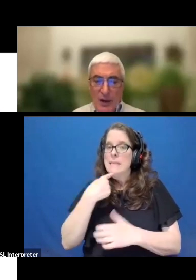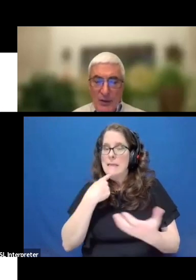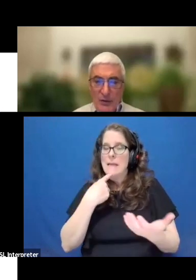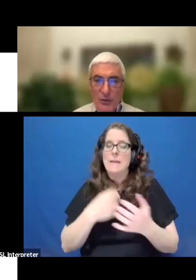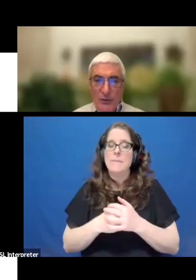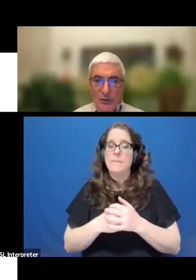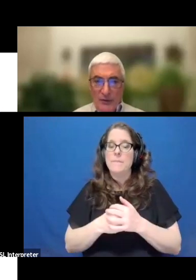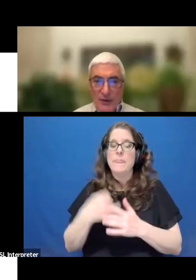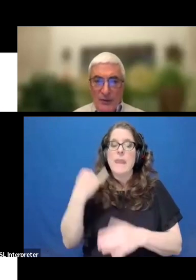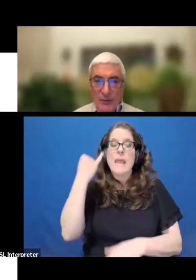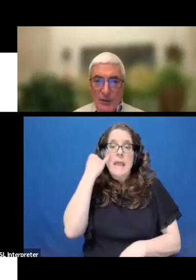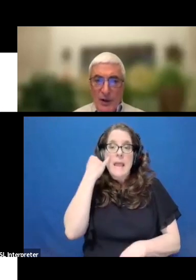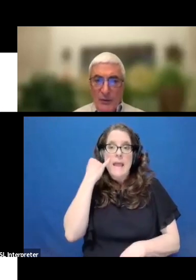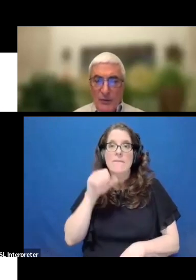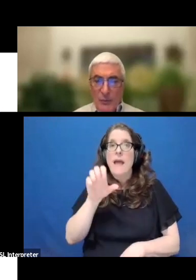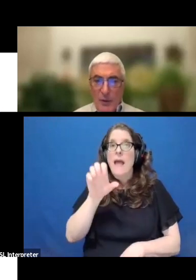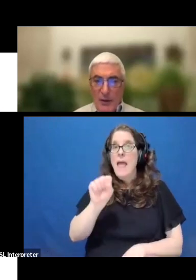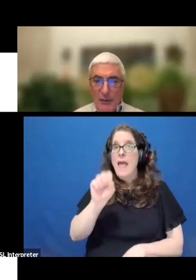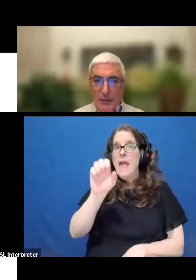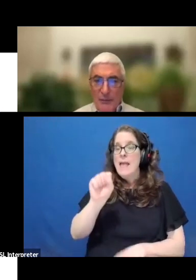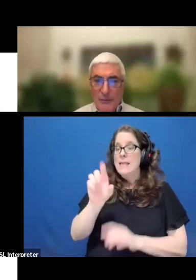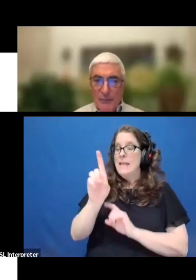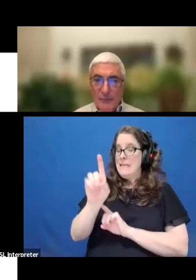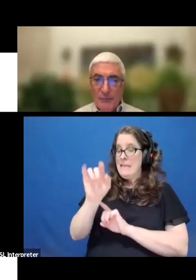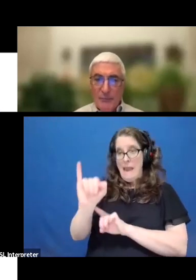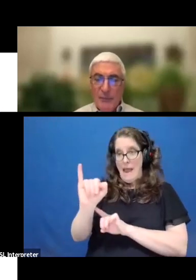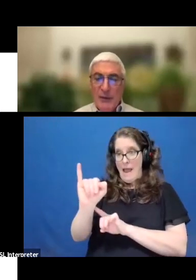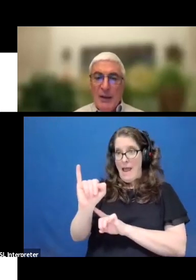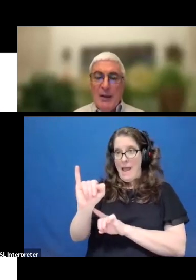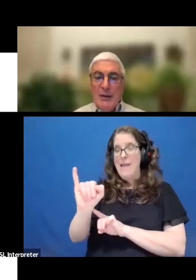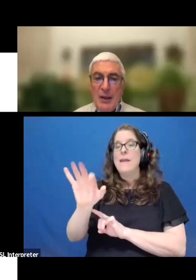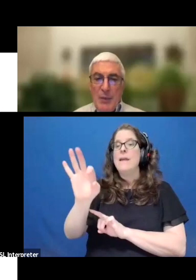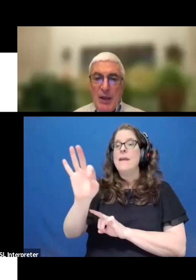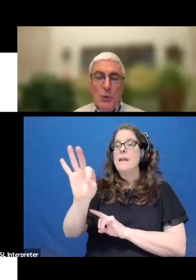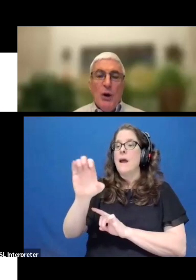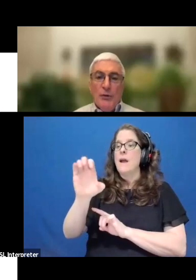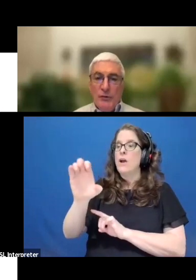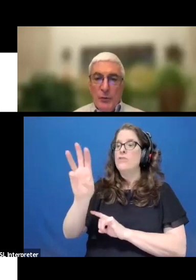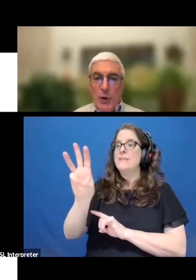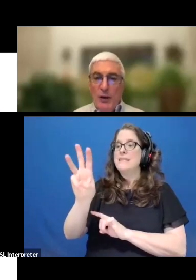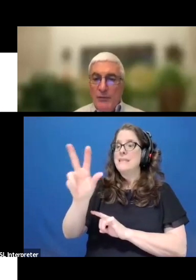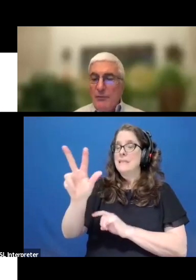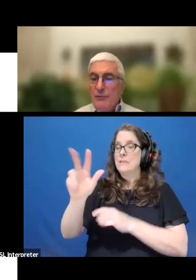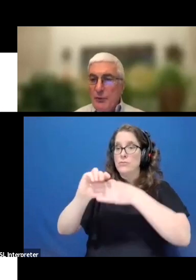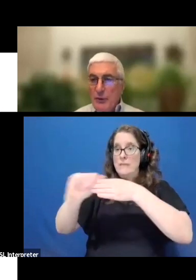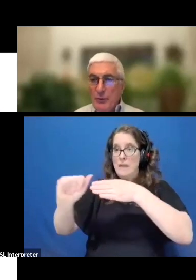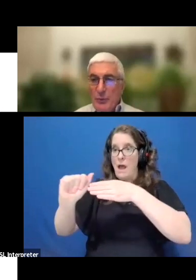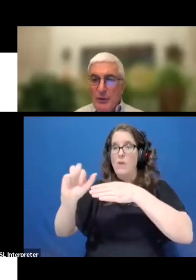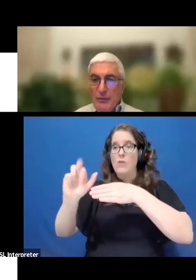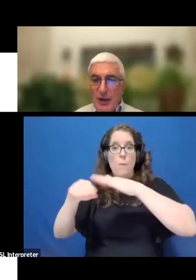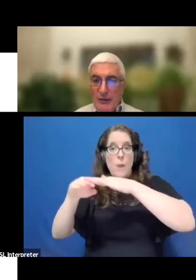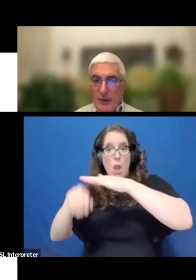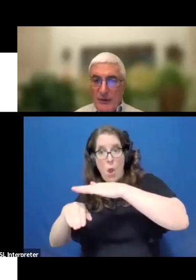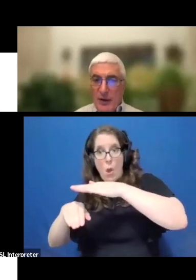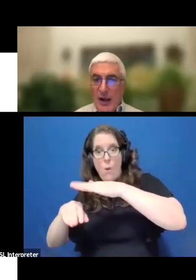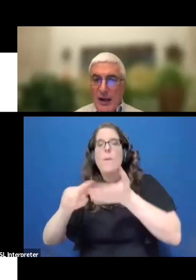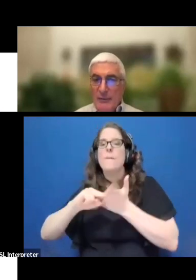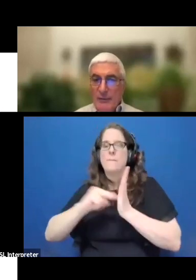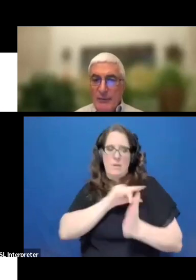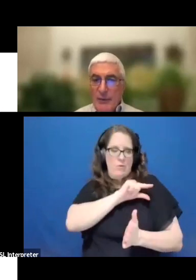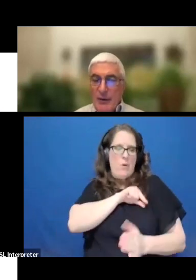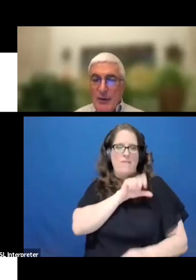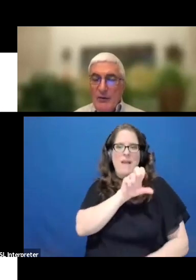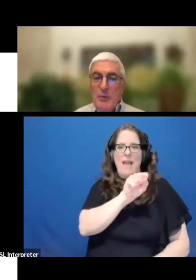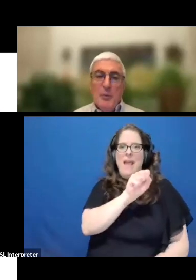than $963 a month, they may also qualify for a little bit of